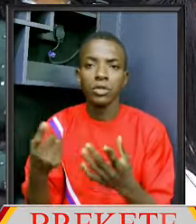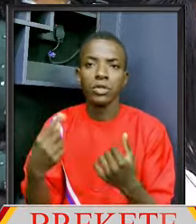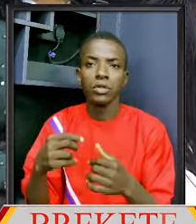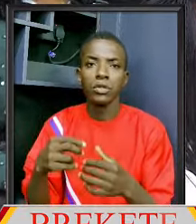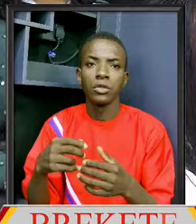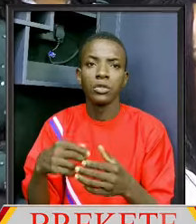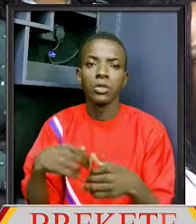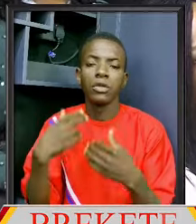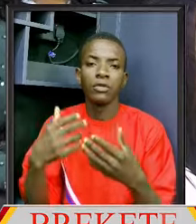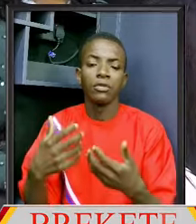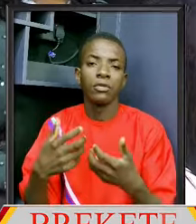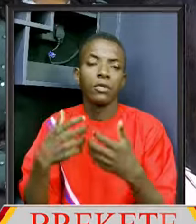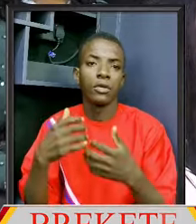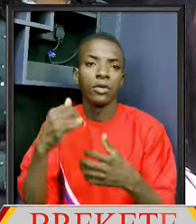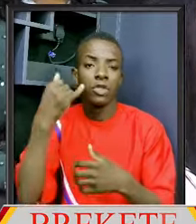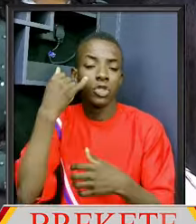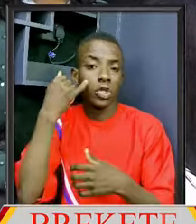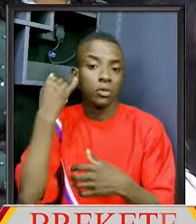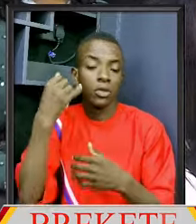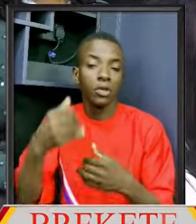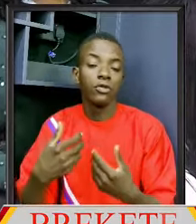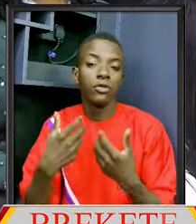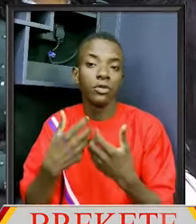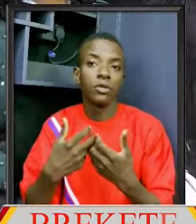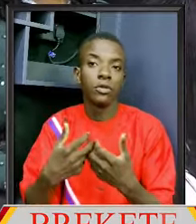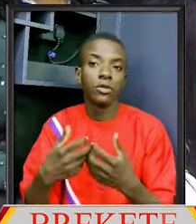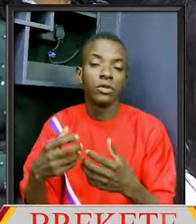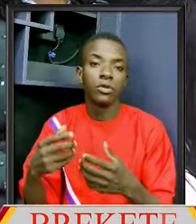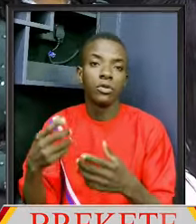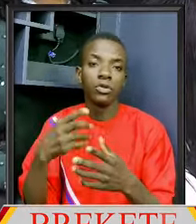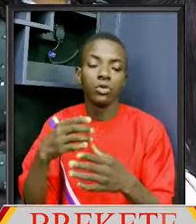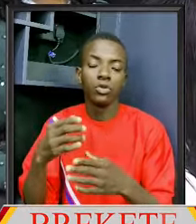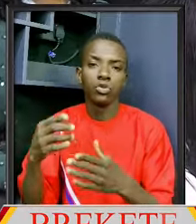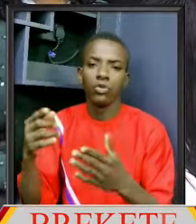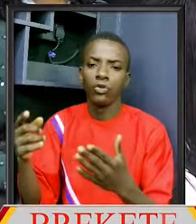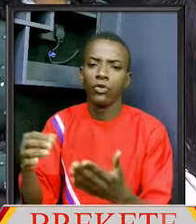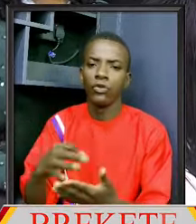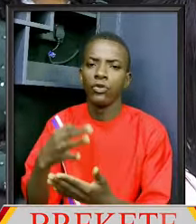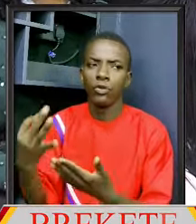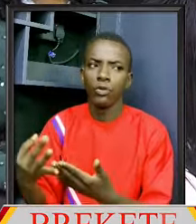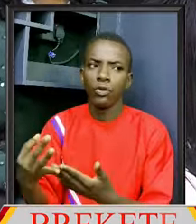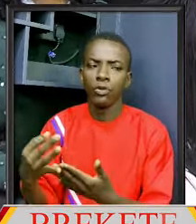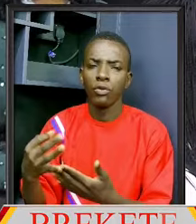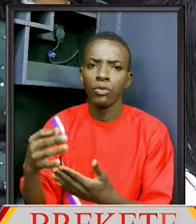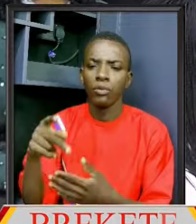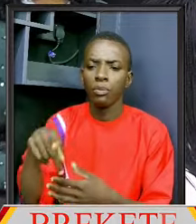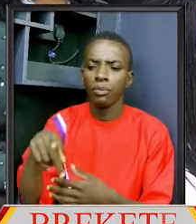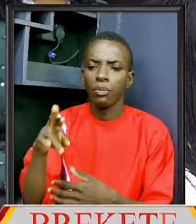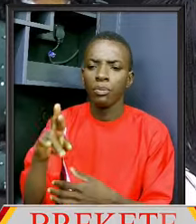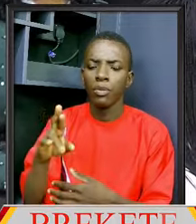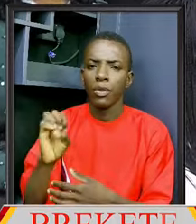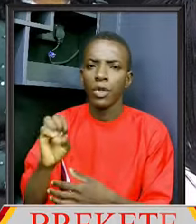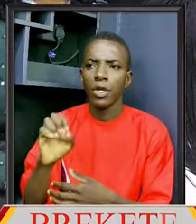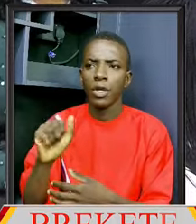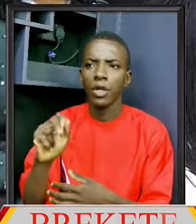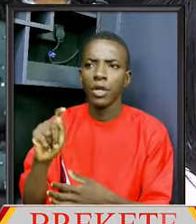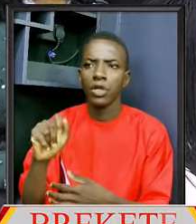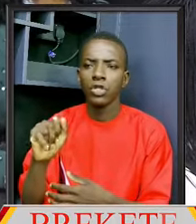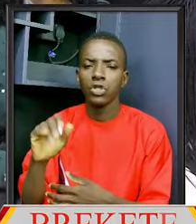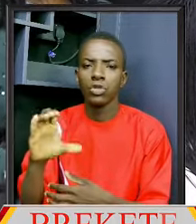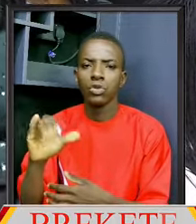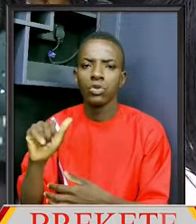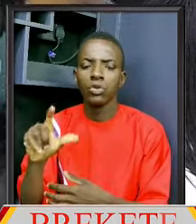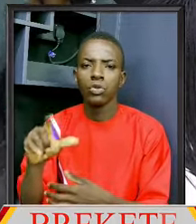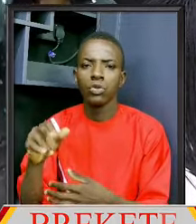give you your machine. Once you don't compromise pre-analytical phase of any